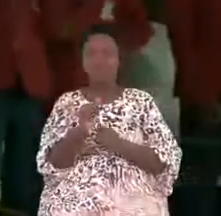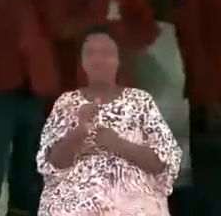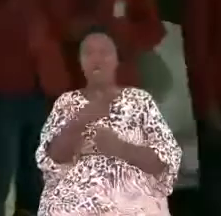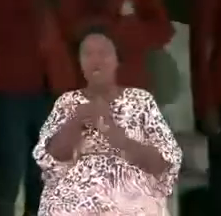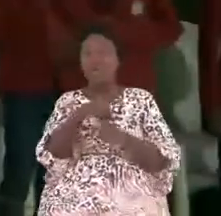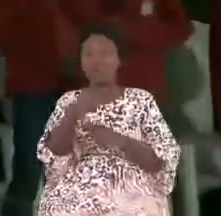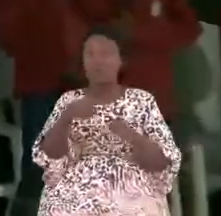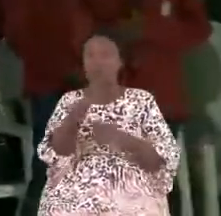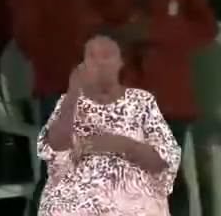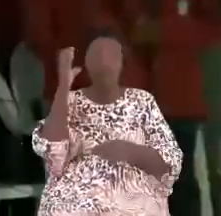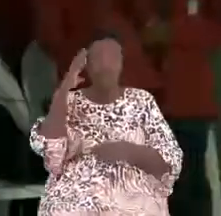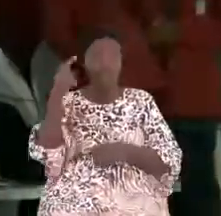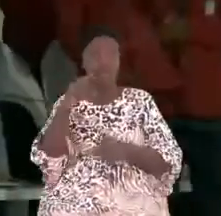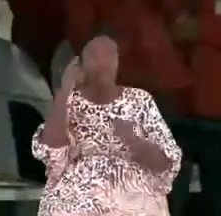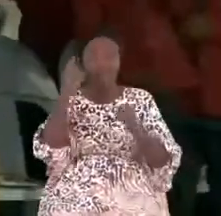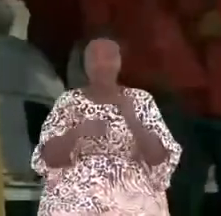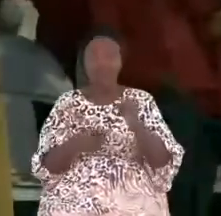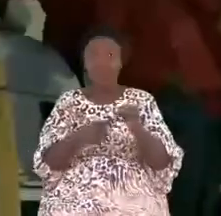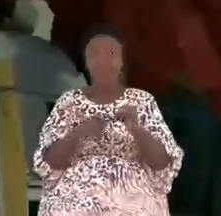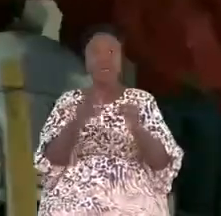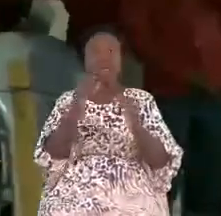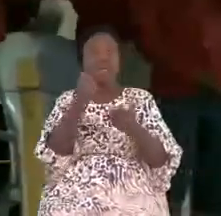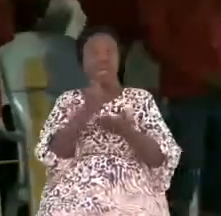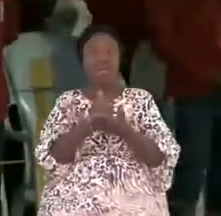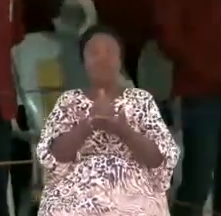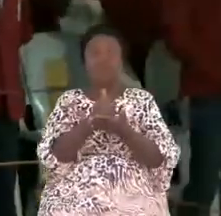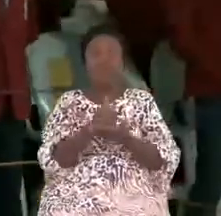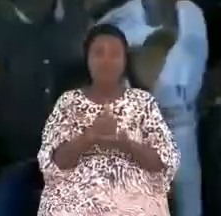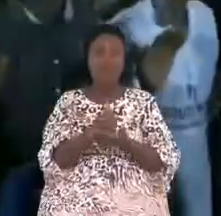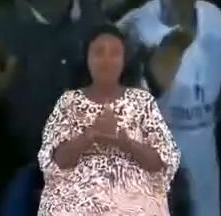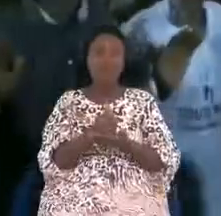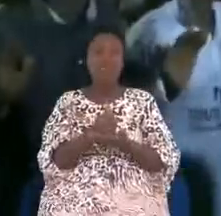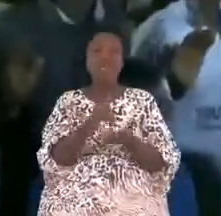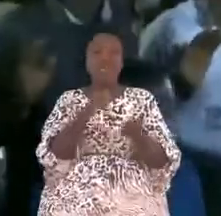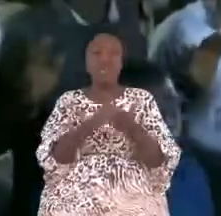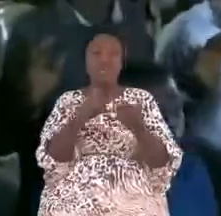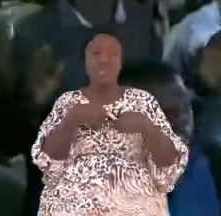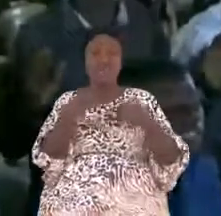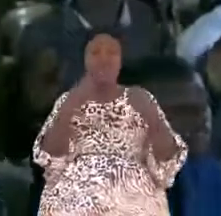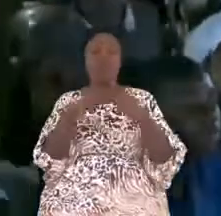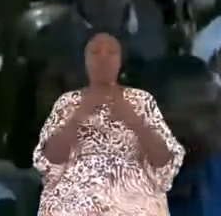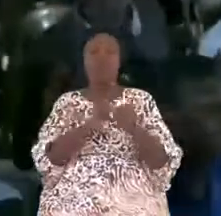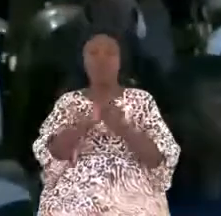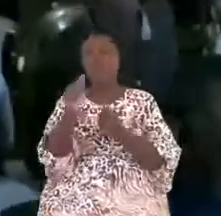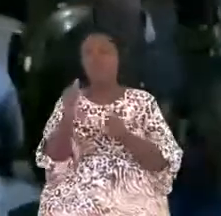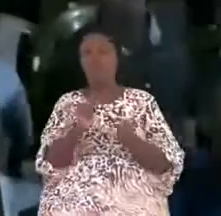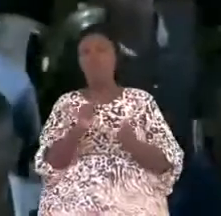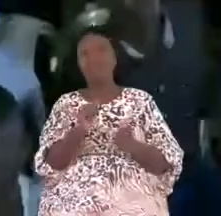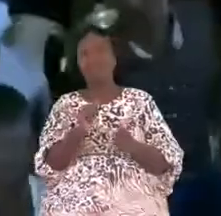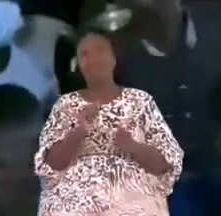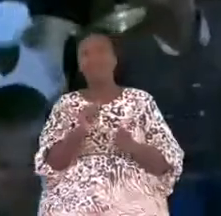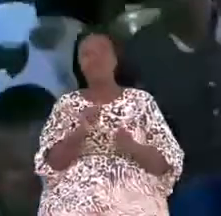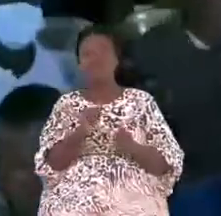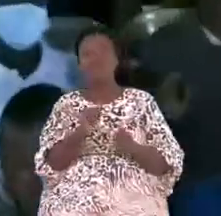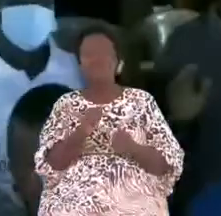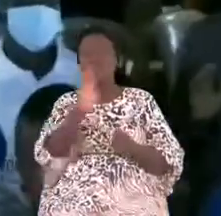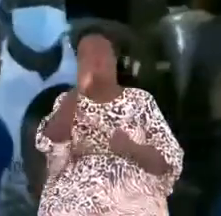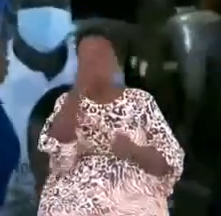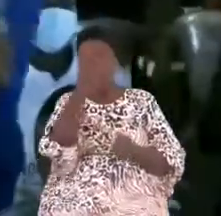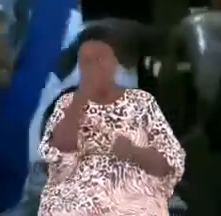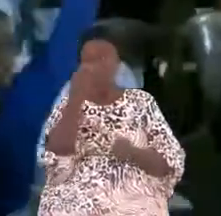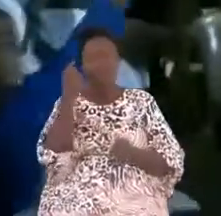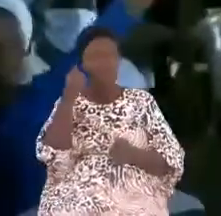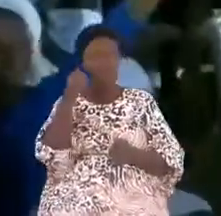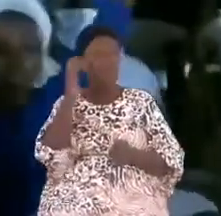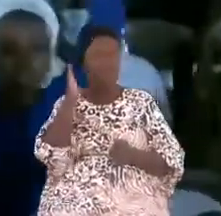you hear the final amen it has come to pass your blind eyes